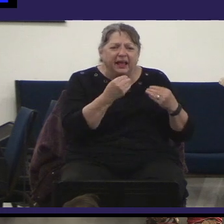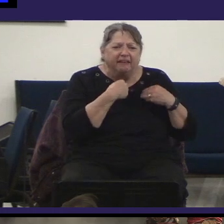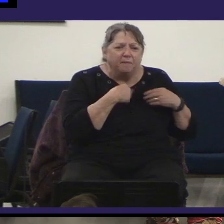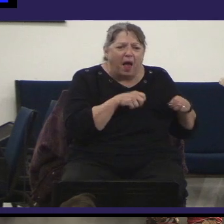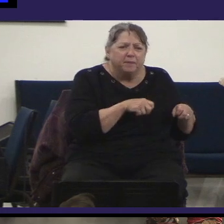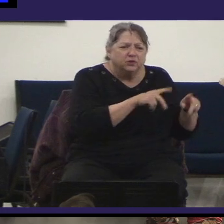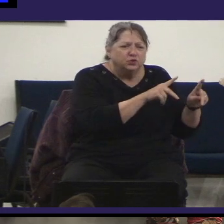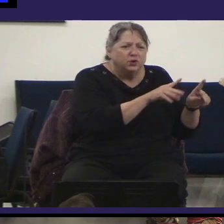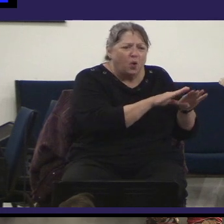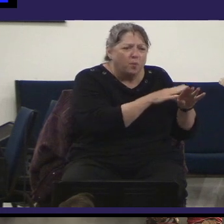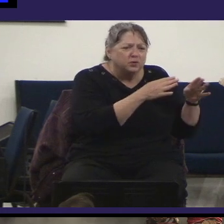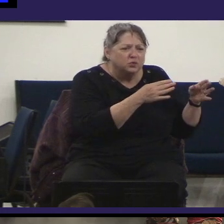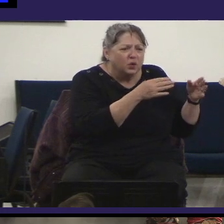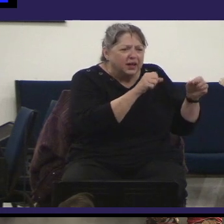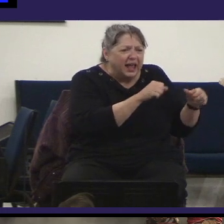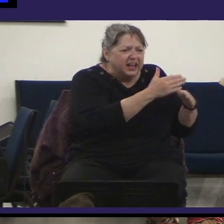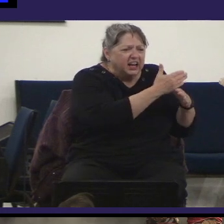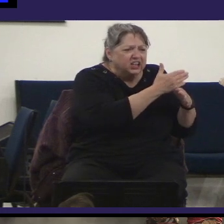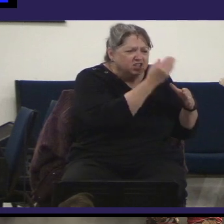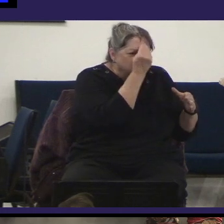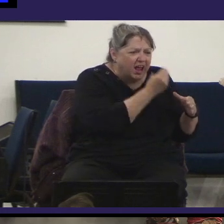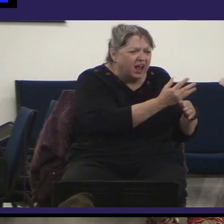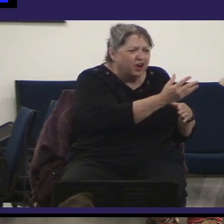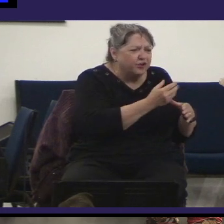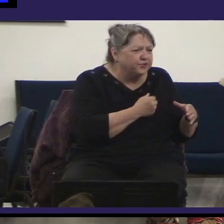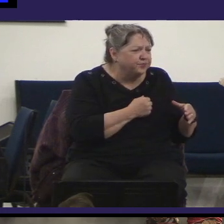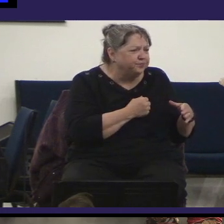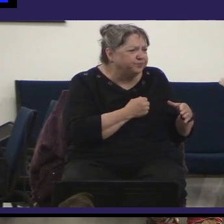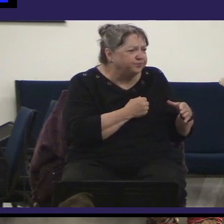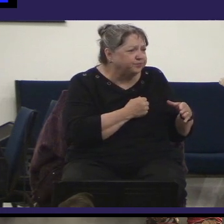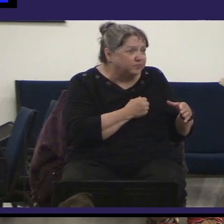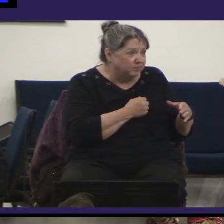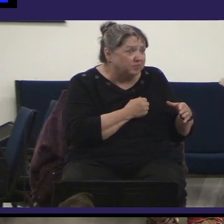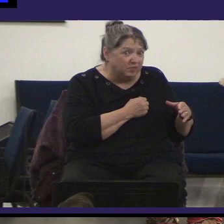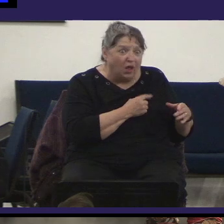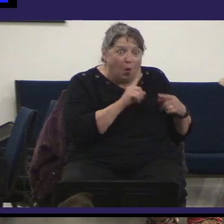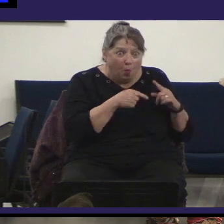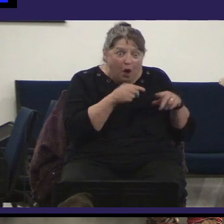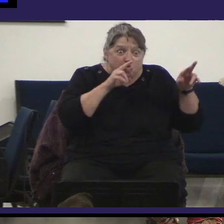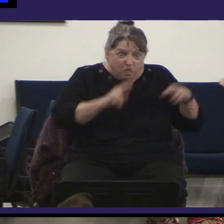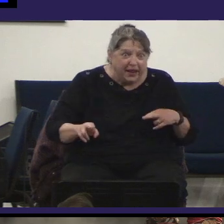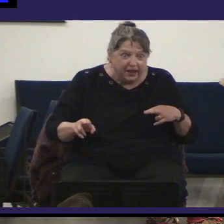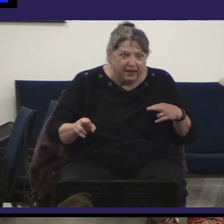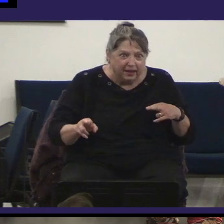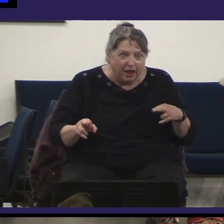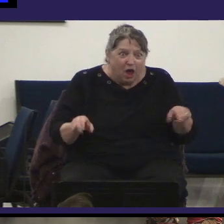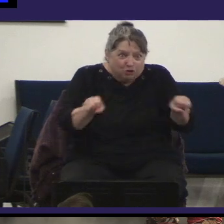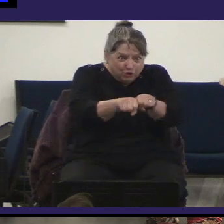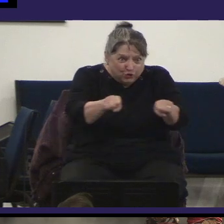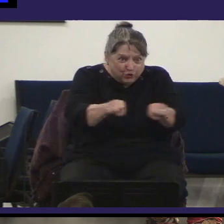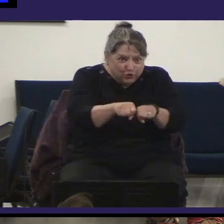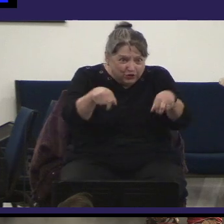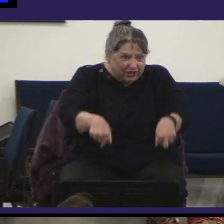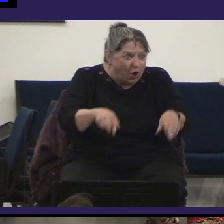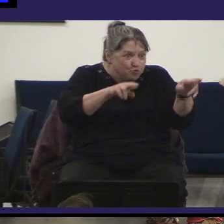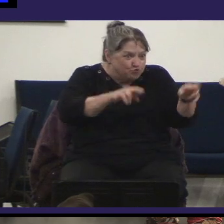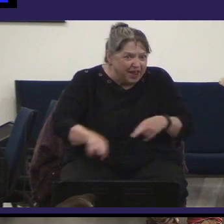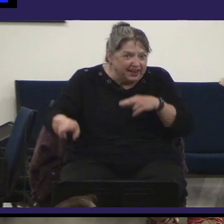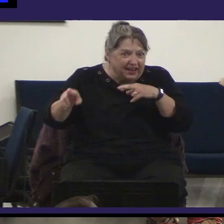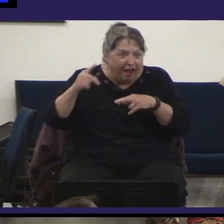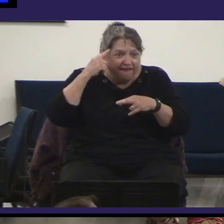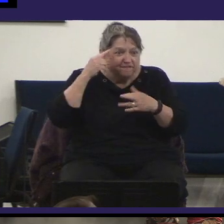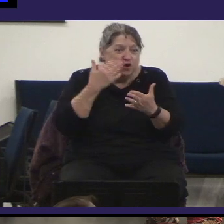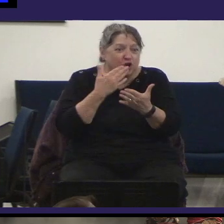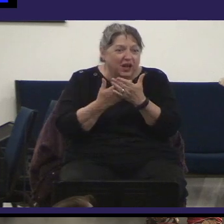peace. People, and so when we're fitted with the readiness that comes from the gospel of peace, we want to take that peace to people. We